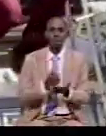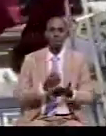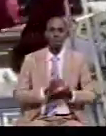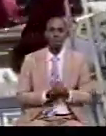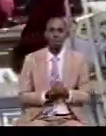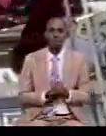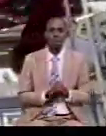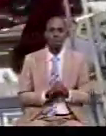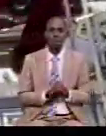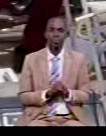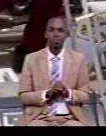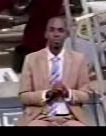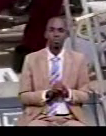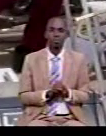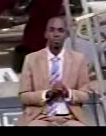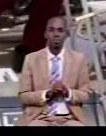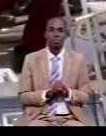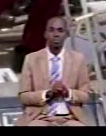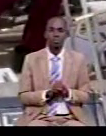Put your hands together.